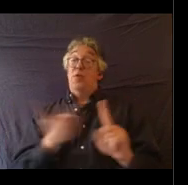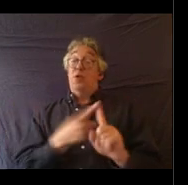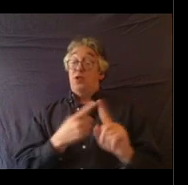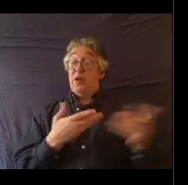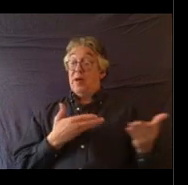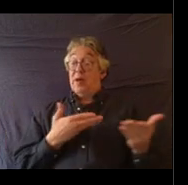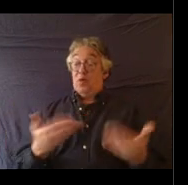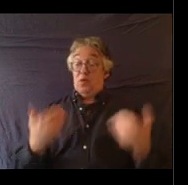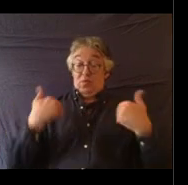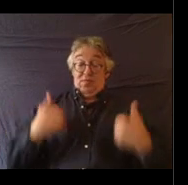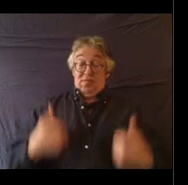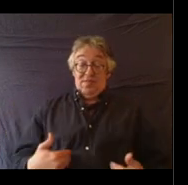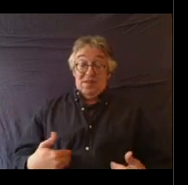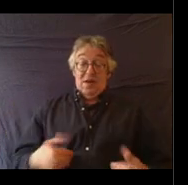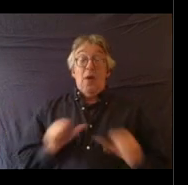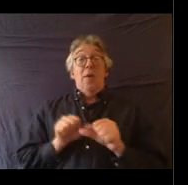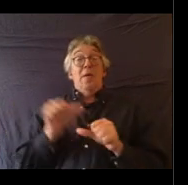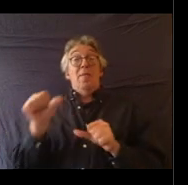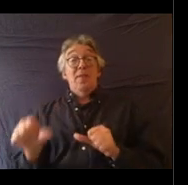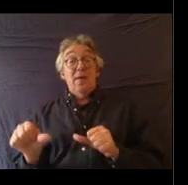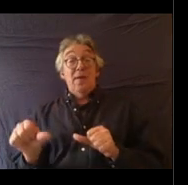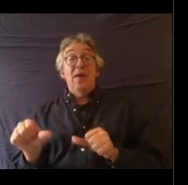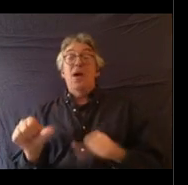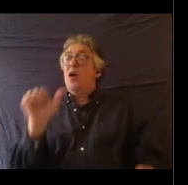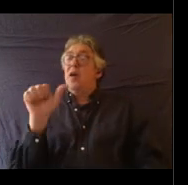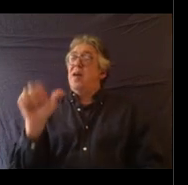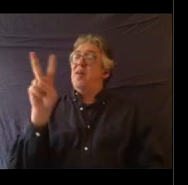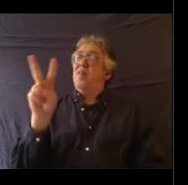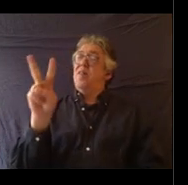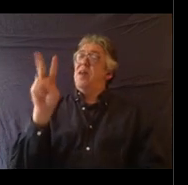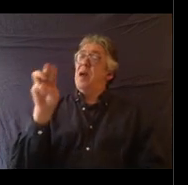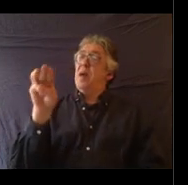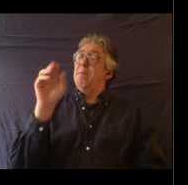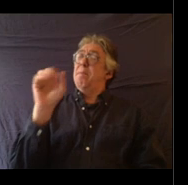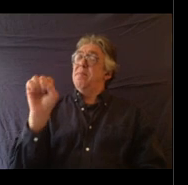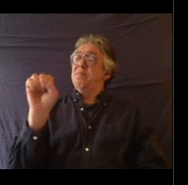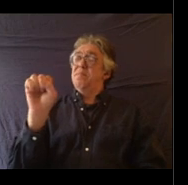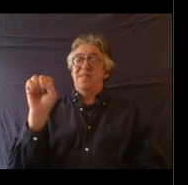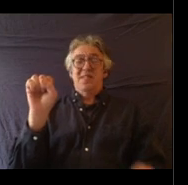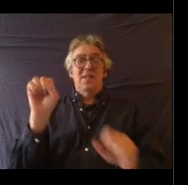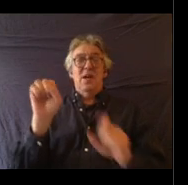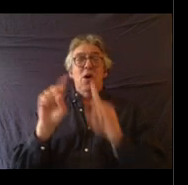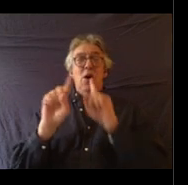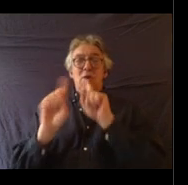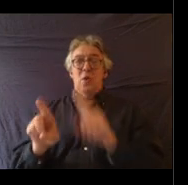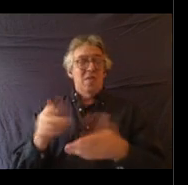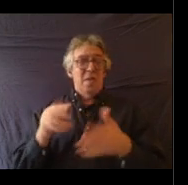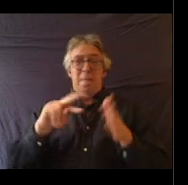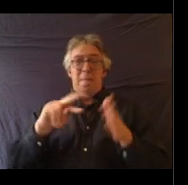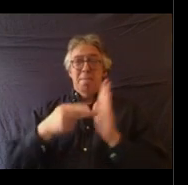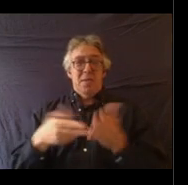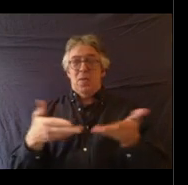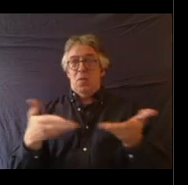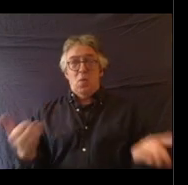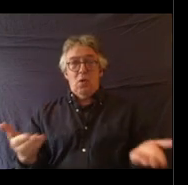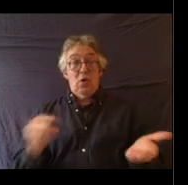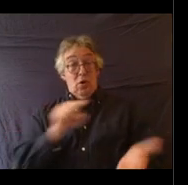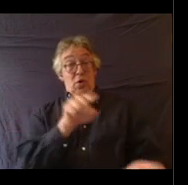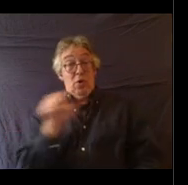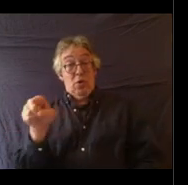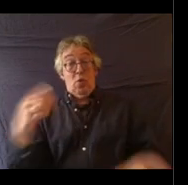we will talk about what is the Audiovisual Media Services Directive and how it will benefit you. This will be done by